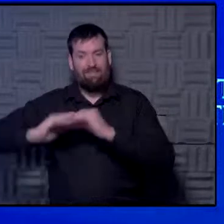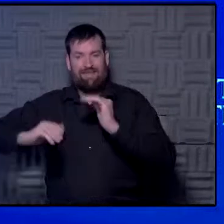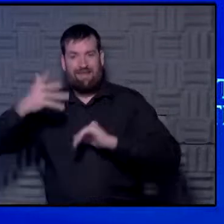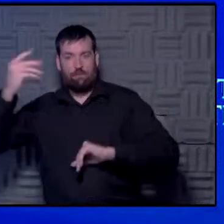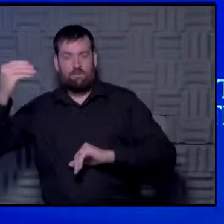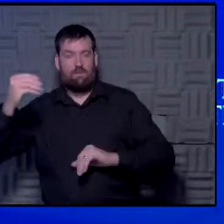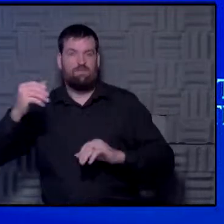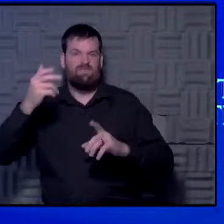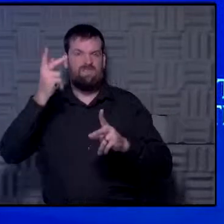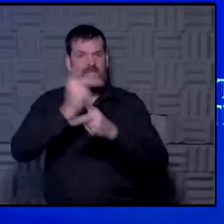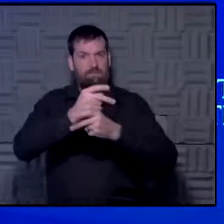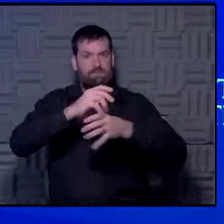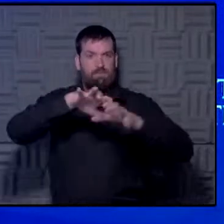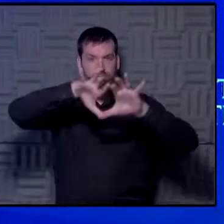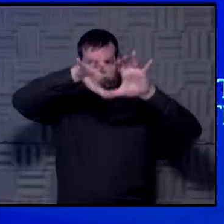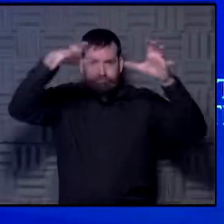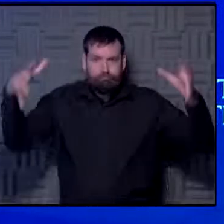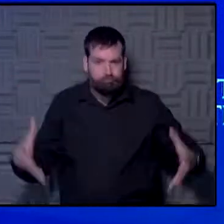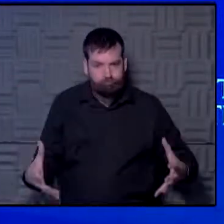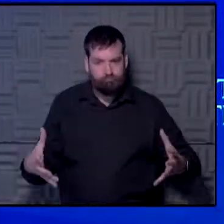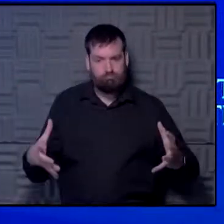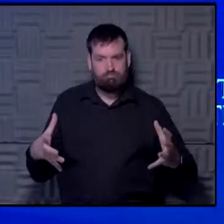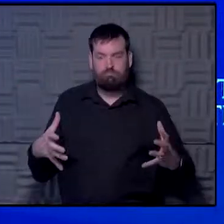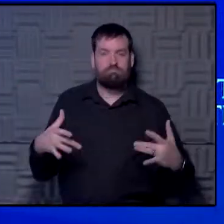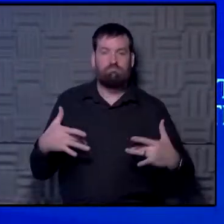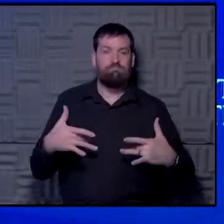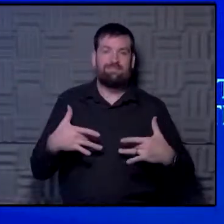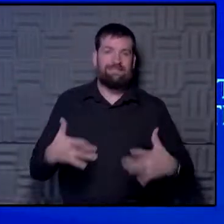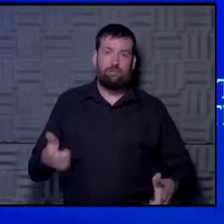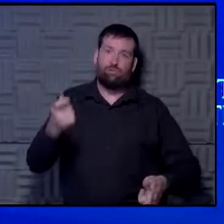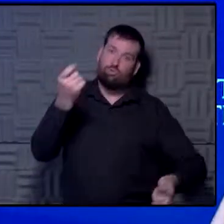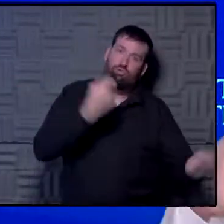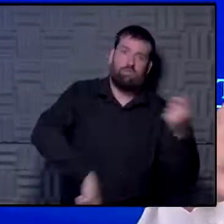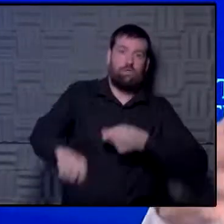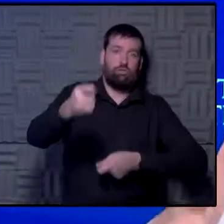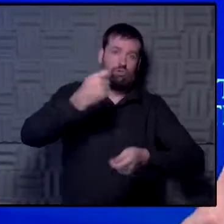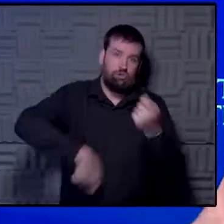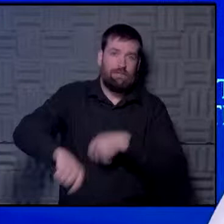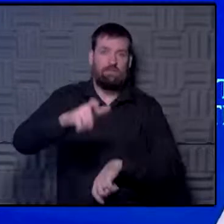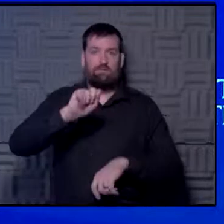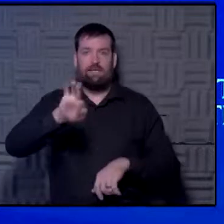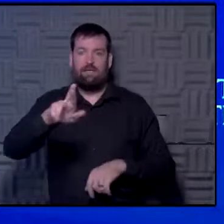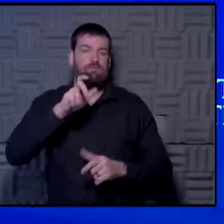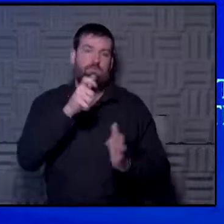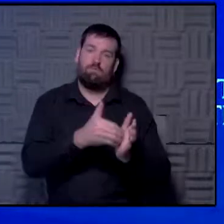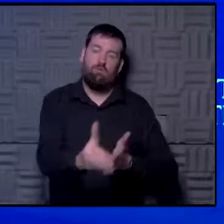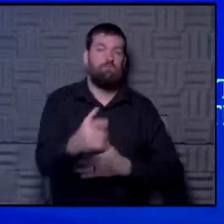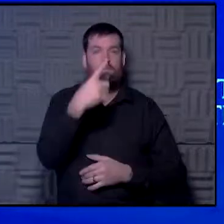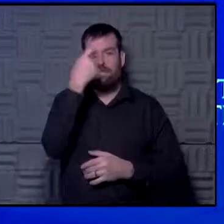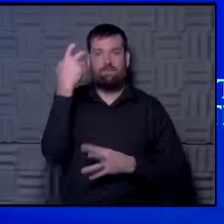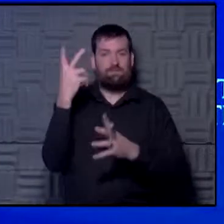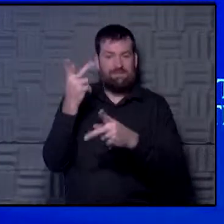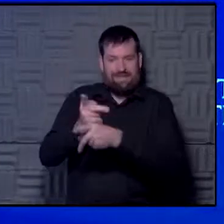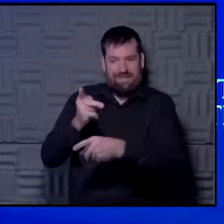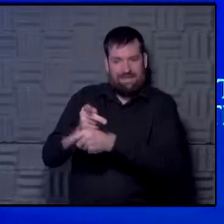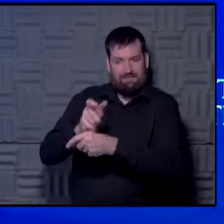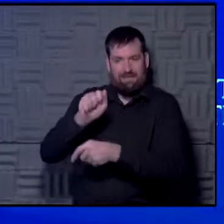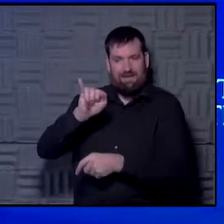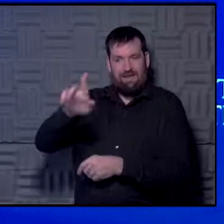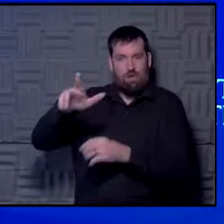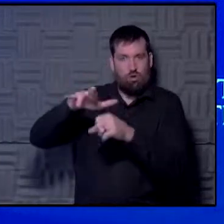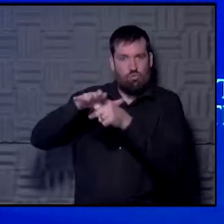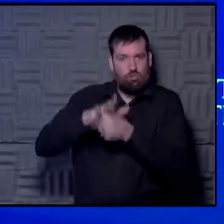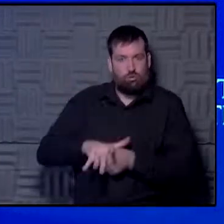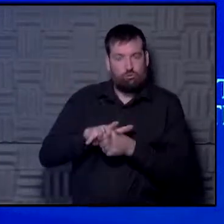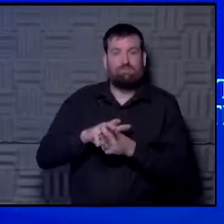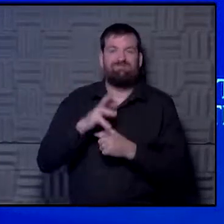keep them up. And they don't tend to turn over the rate of air in there because they want to keep the pressure inside the bubble. That's why they have the doors